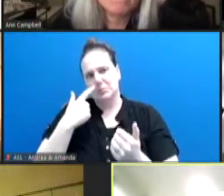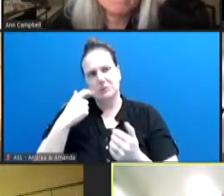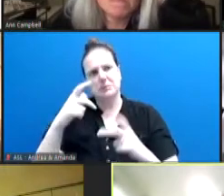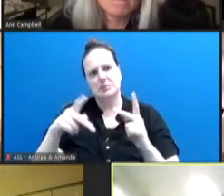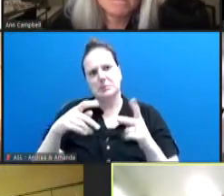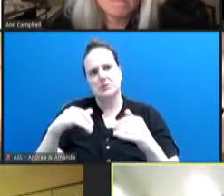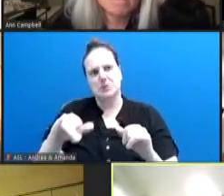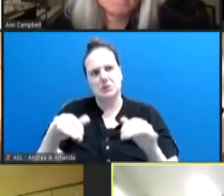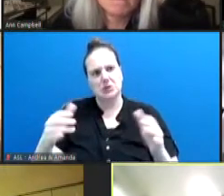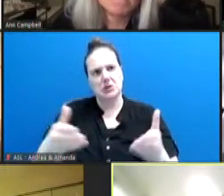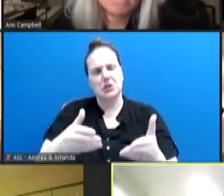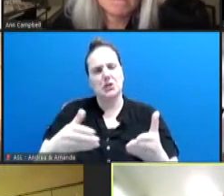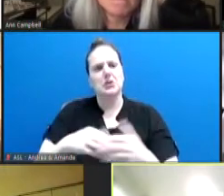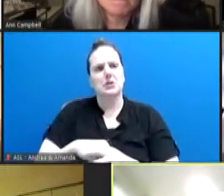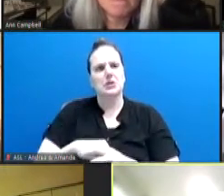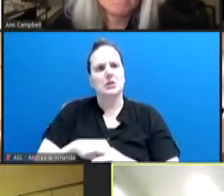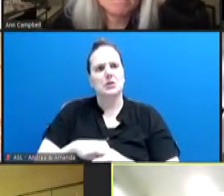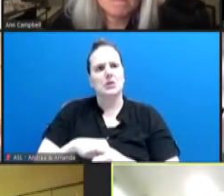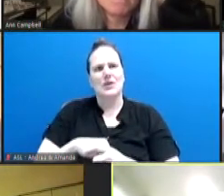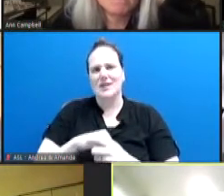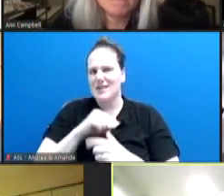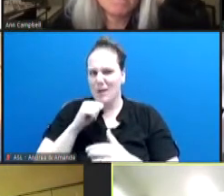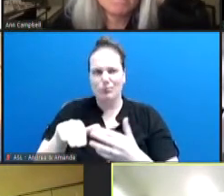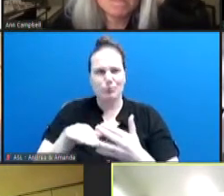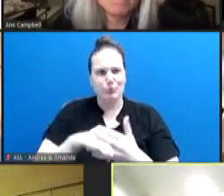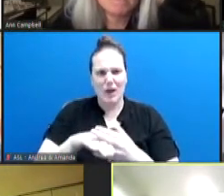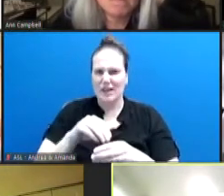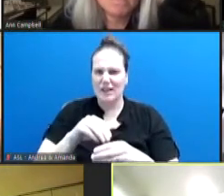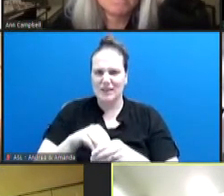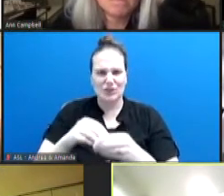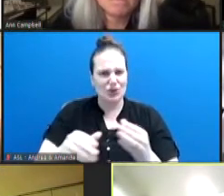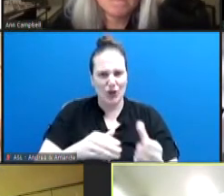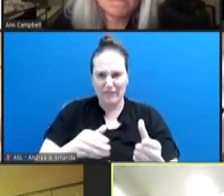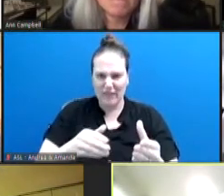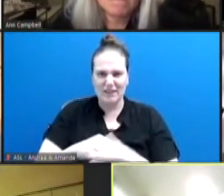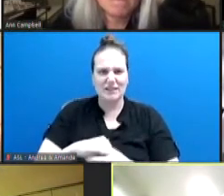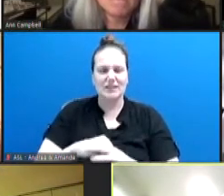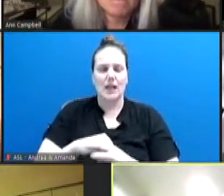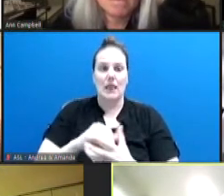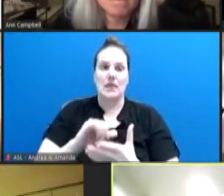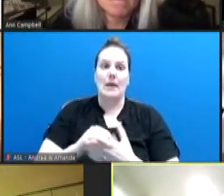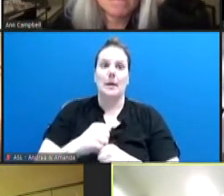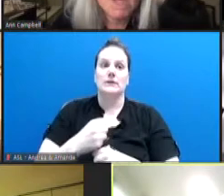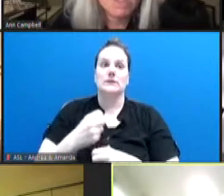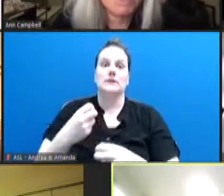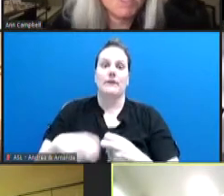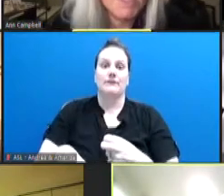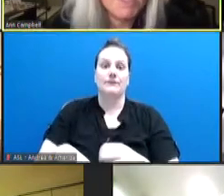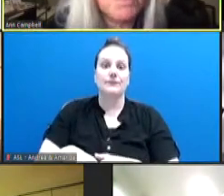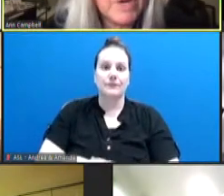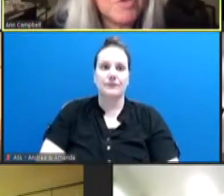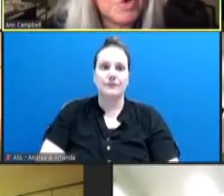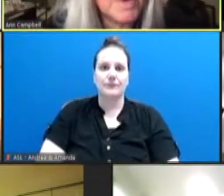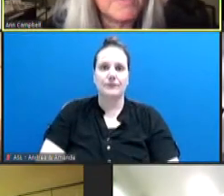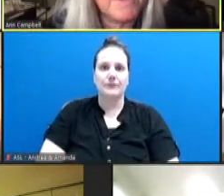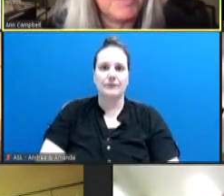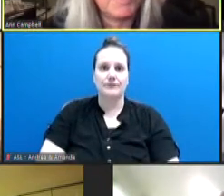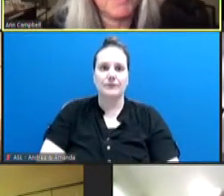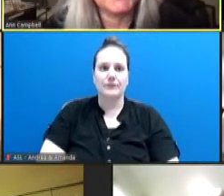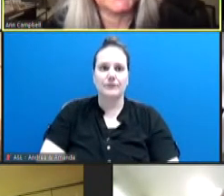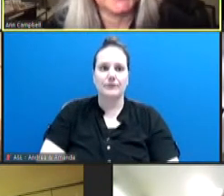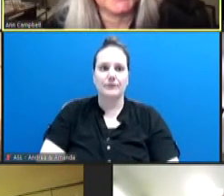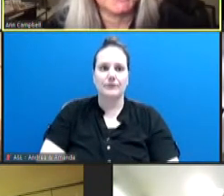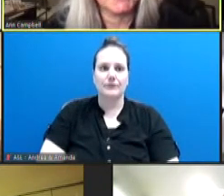here. There's not that break in service. And I think that makes it kind of tough. And one other quick